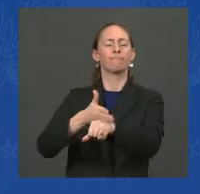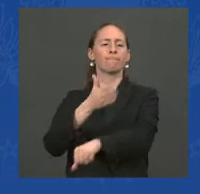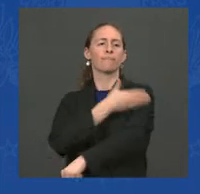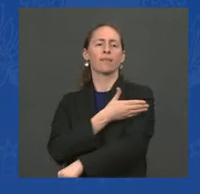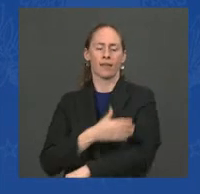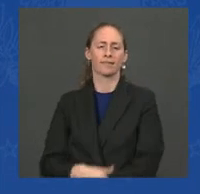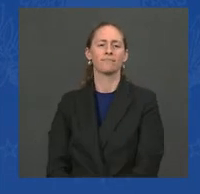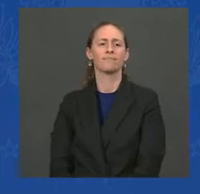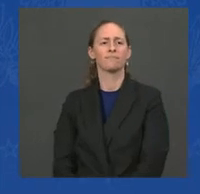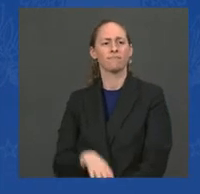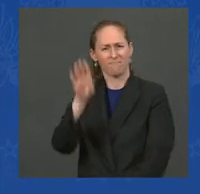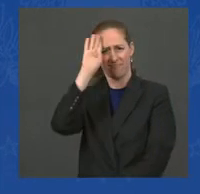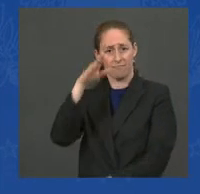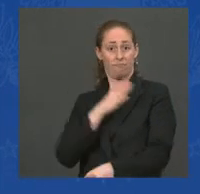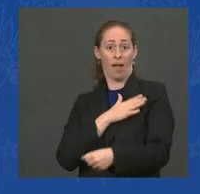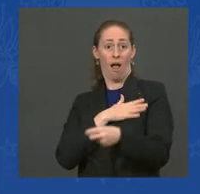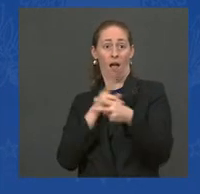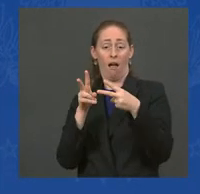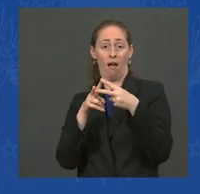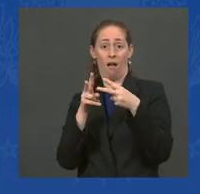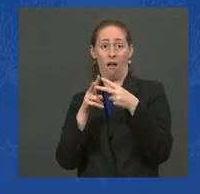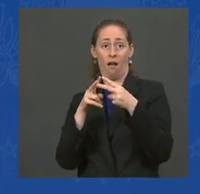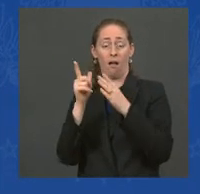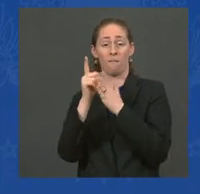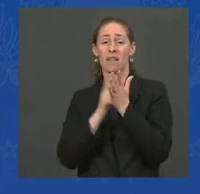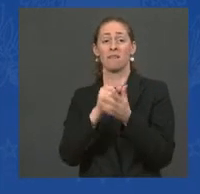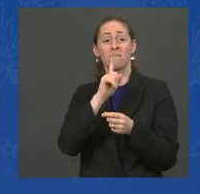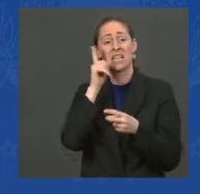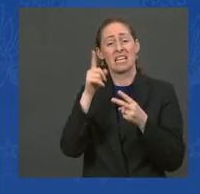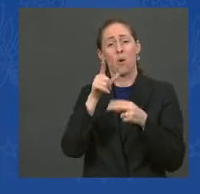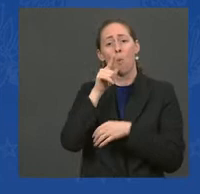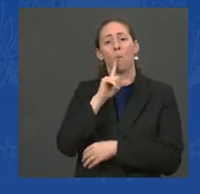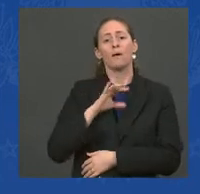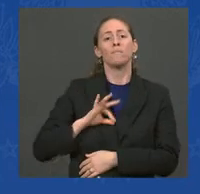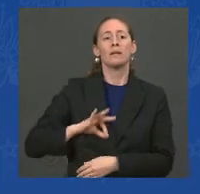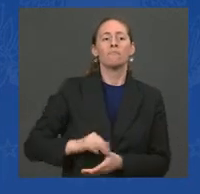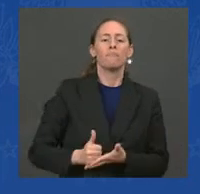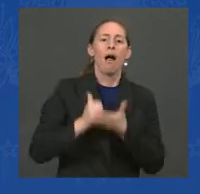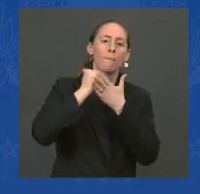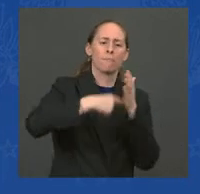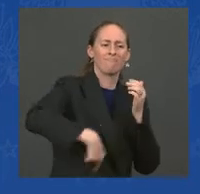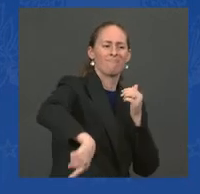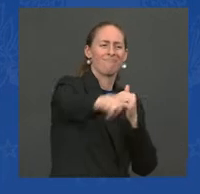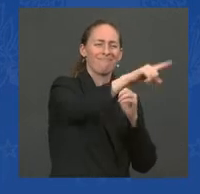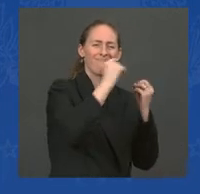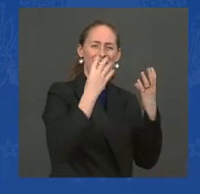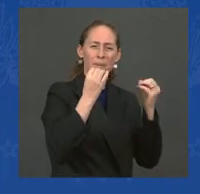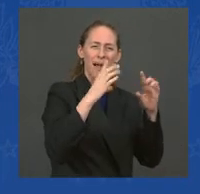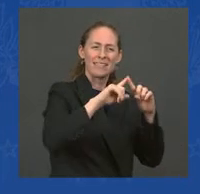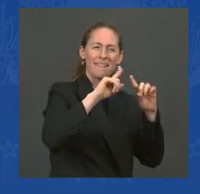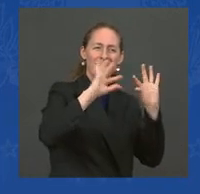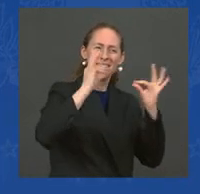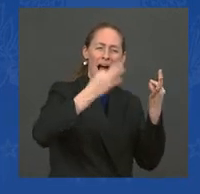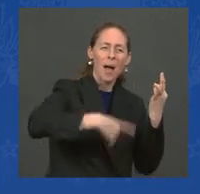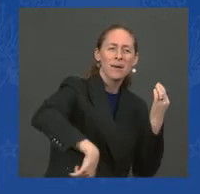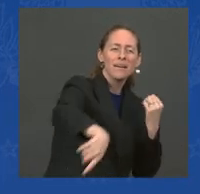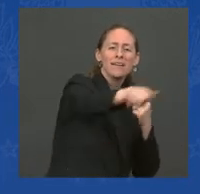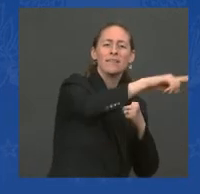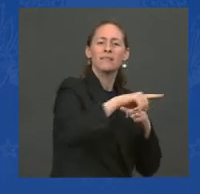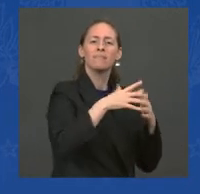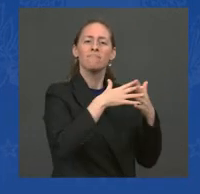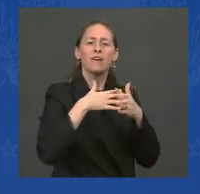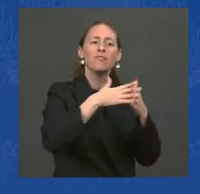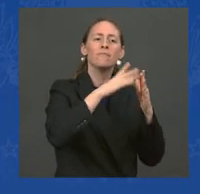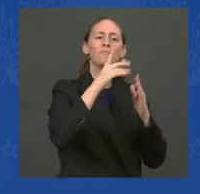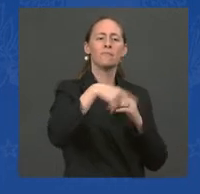who have the most at stake are the American people. So we need to stay focused on what these bills will mean to the people